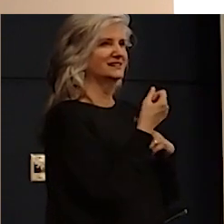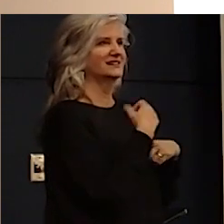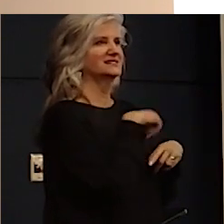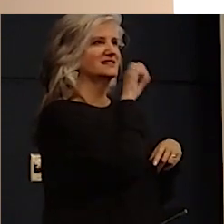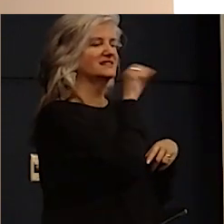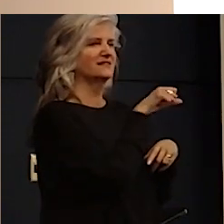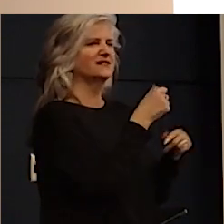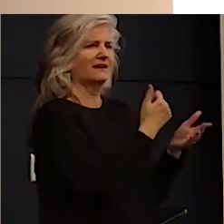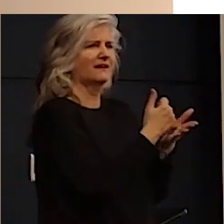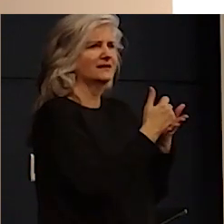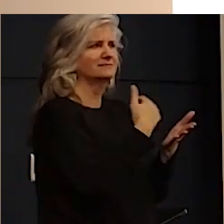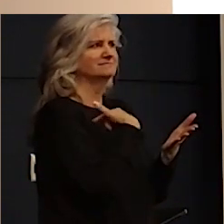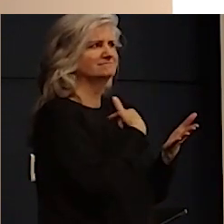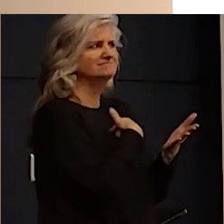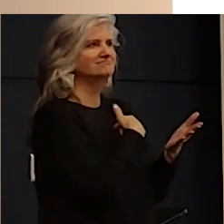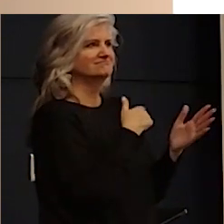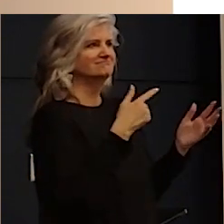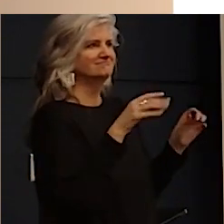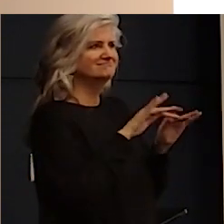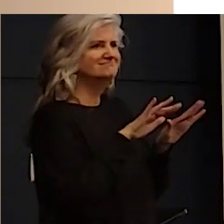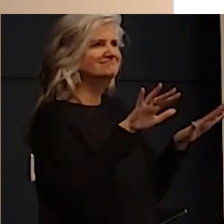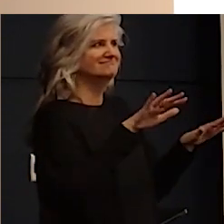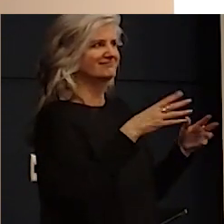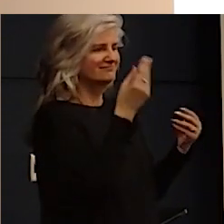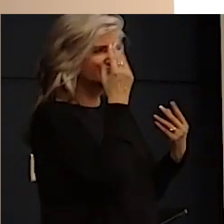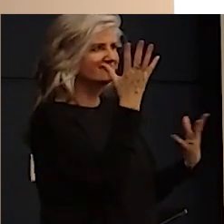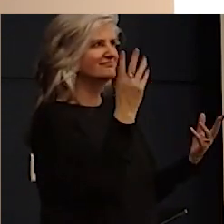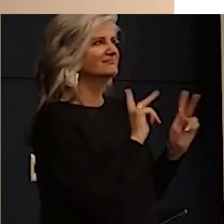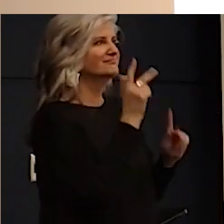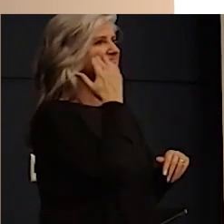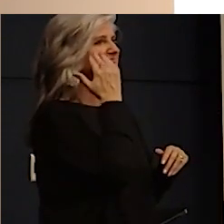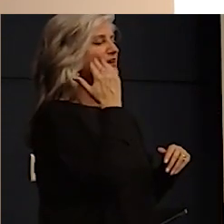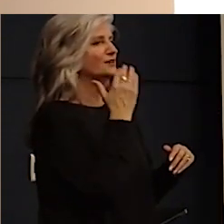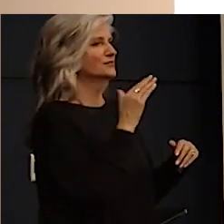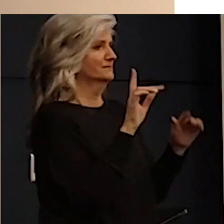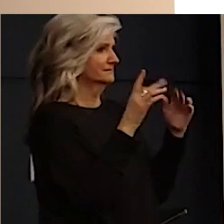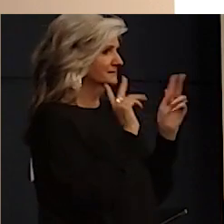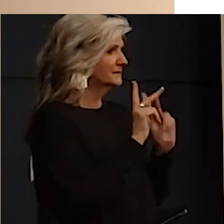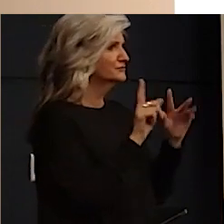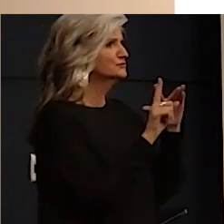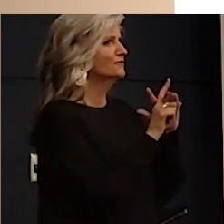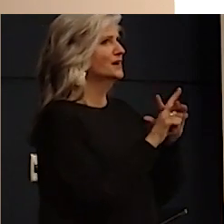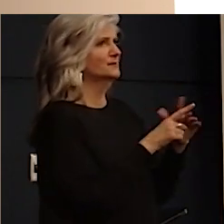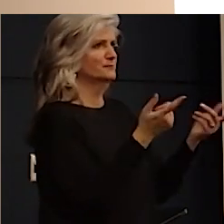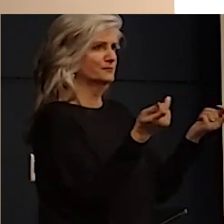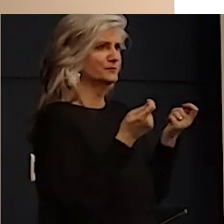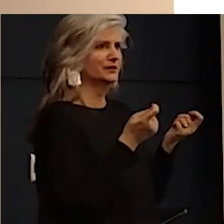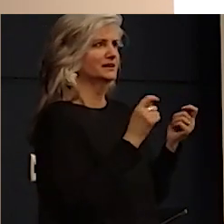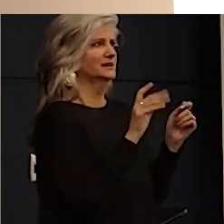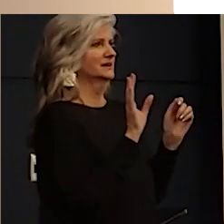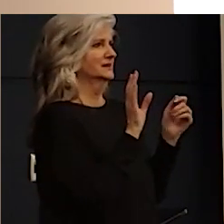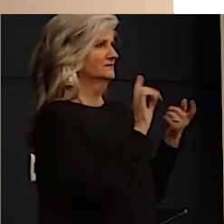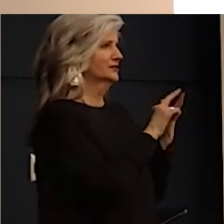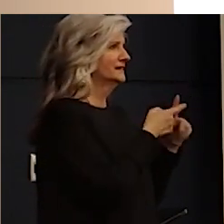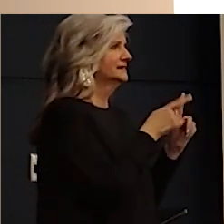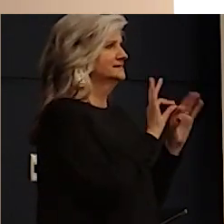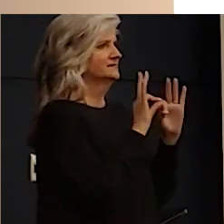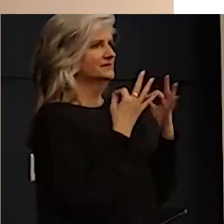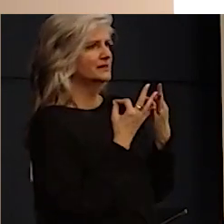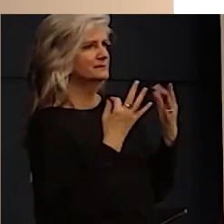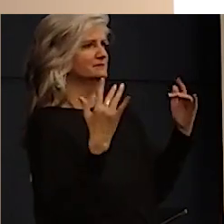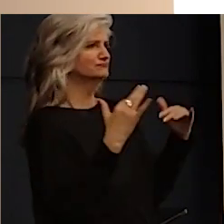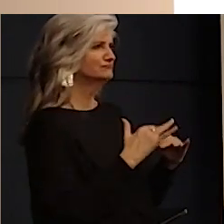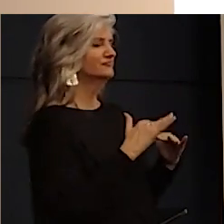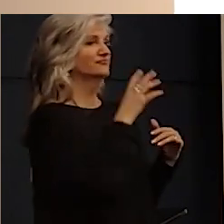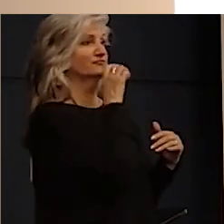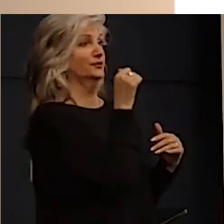you to help us continue to spread the word in the community. Make sure this public hearing is well attended. Bring your friends, bring your family, everybody can come. Even if you